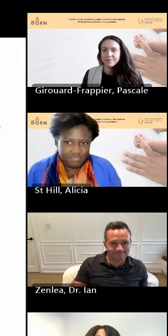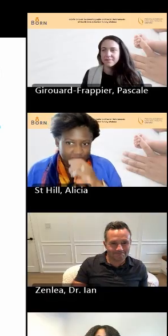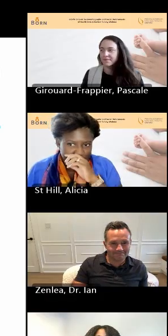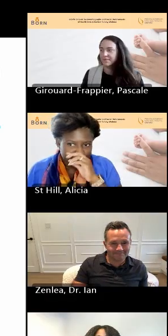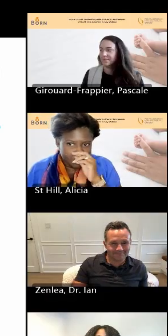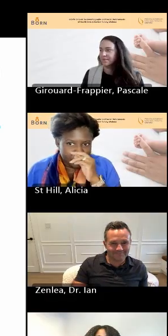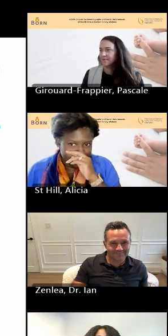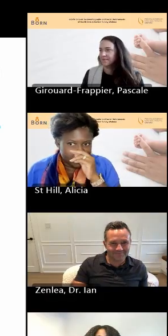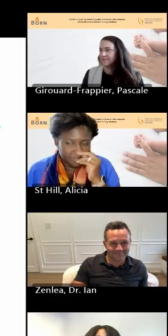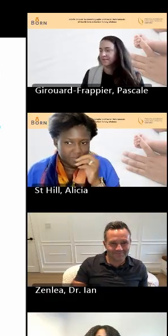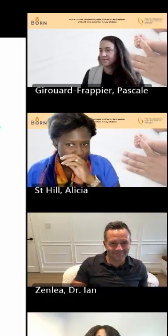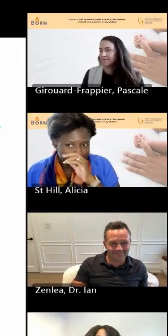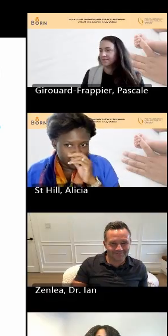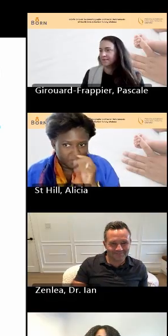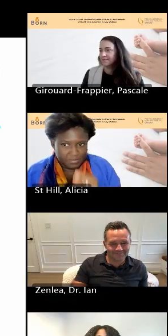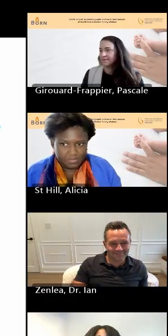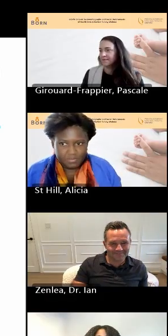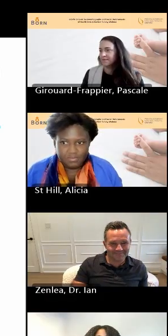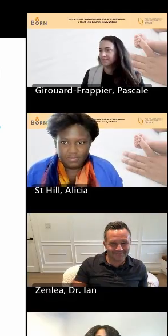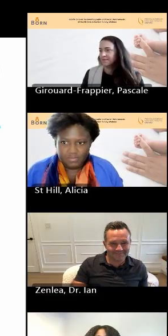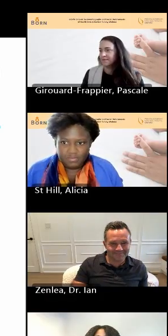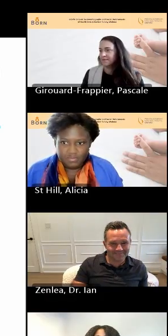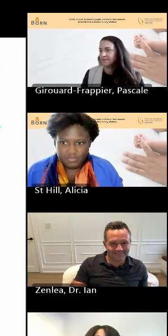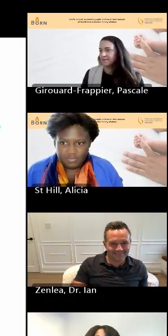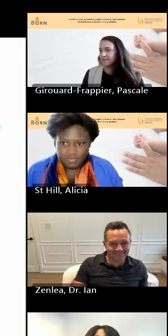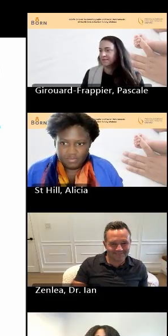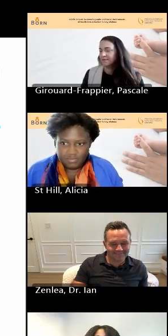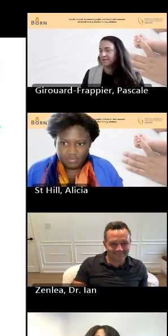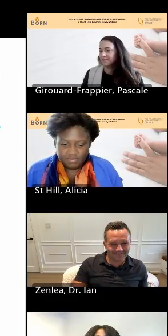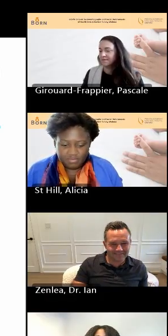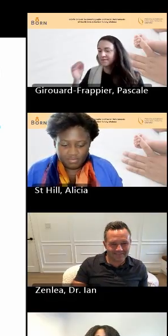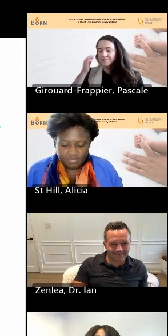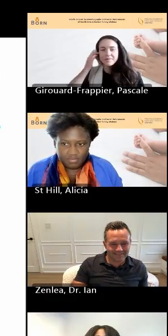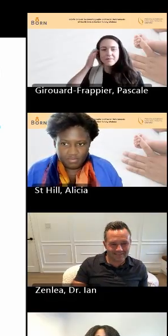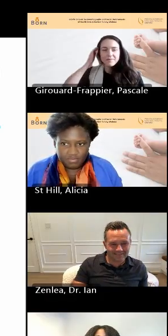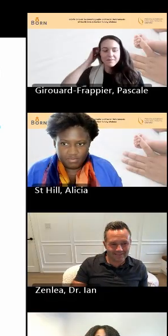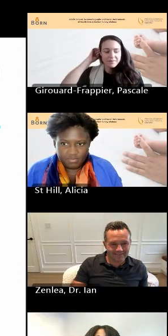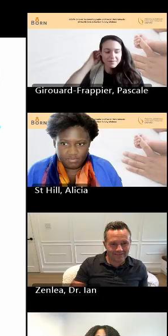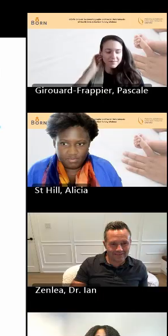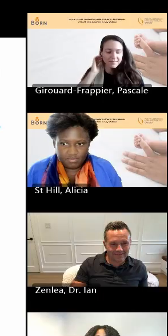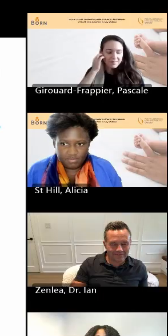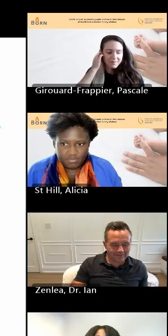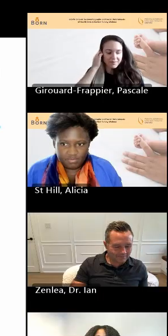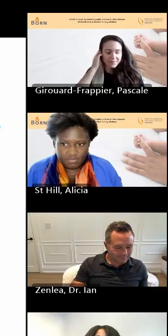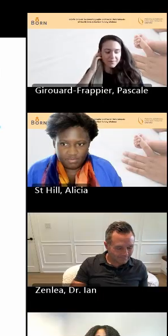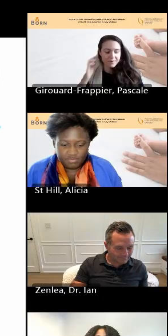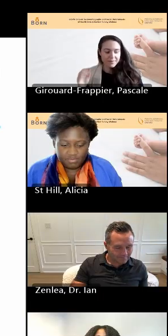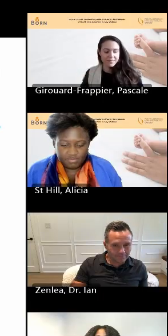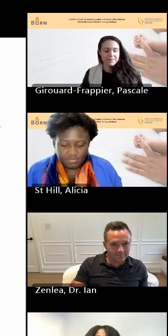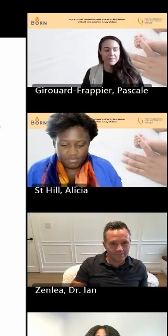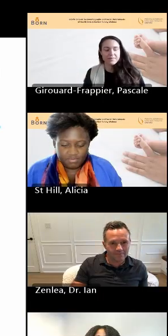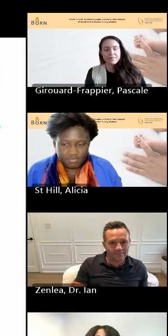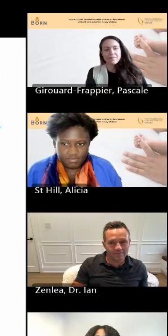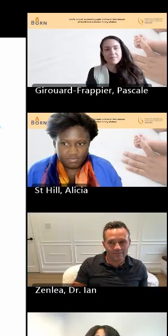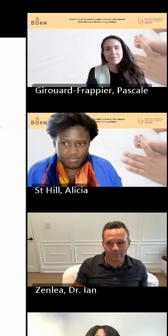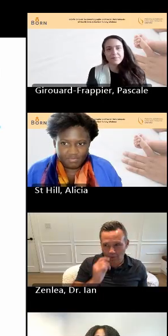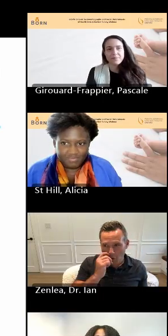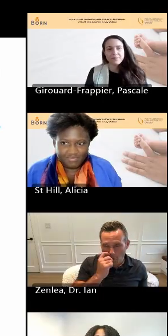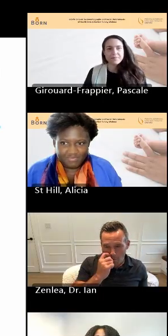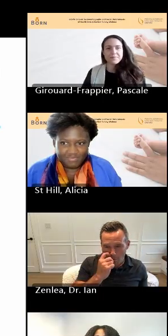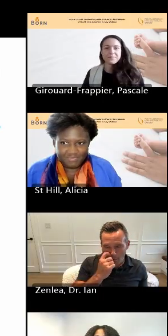And so we're going to introduce our research program, which is called the Family and Child Health Initiative. I know we don't have a lot of time, so we're going to